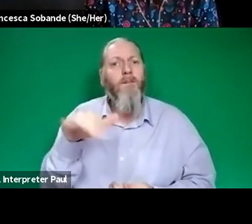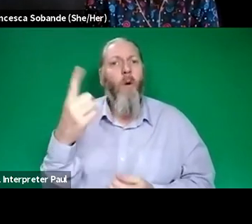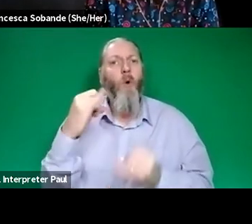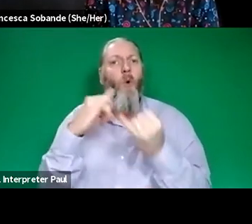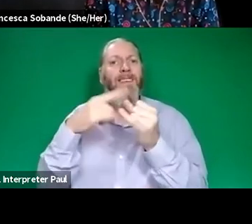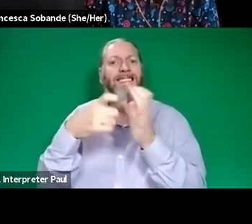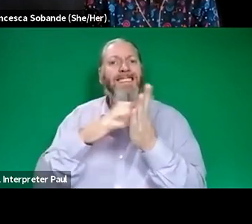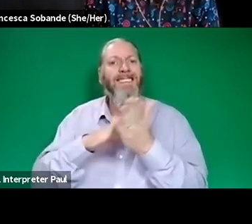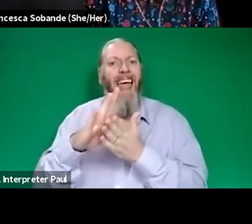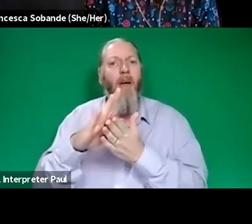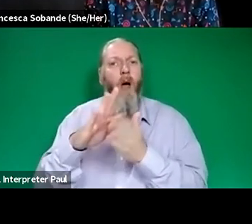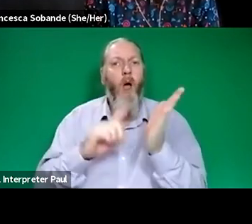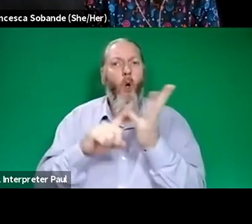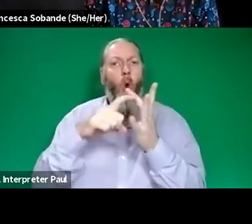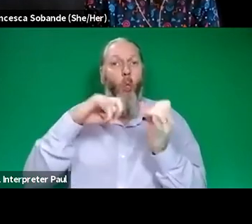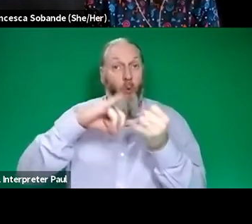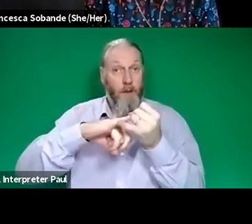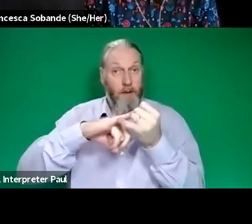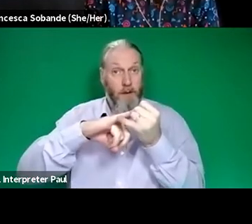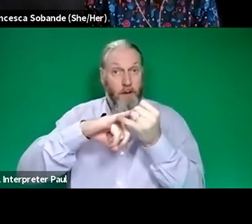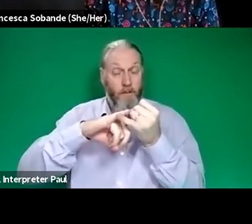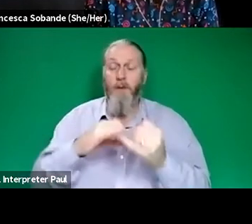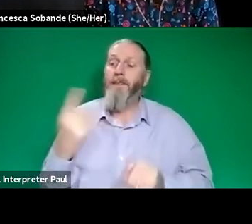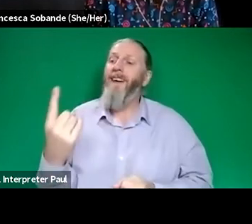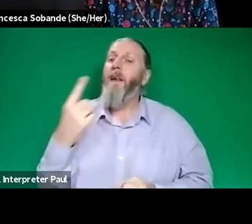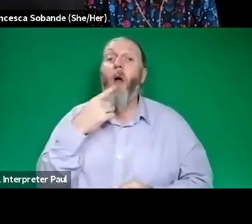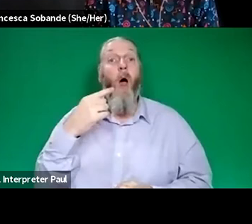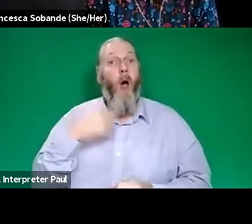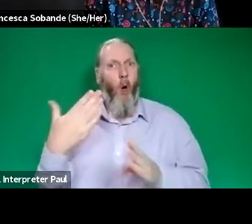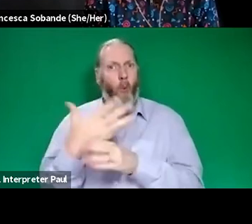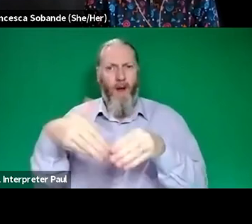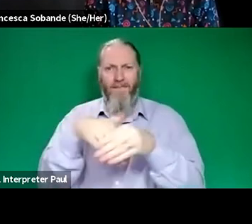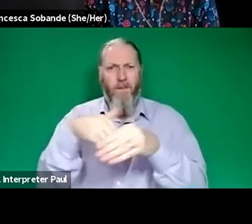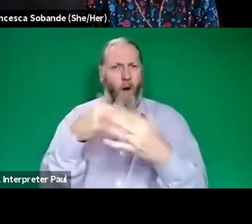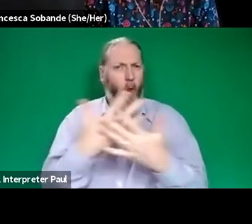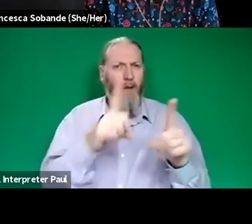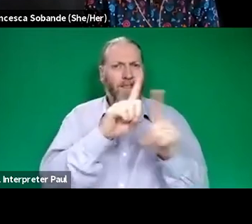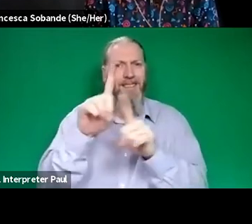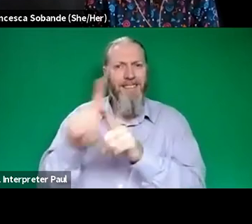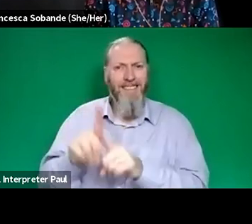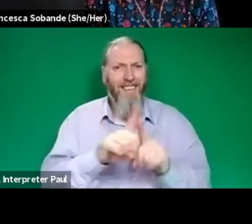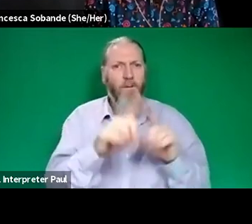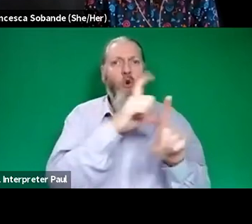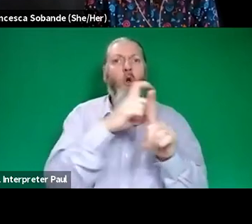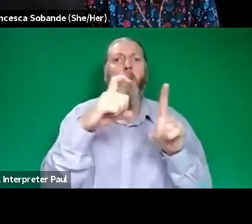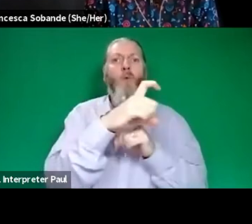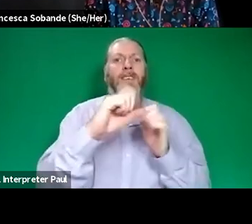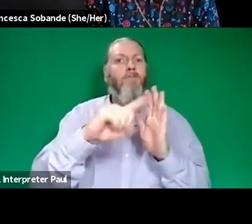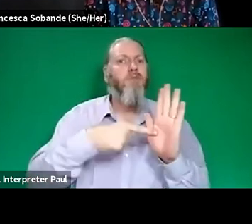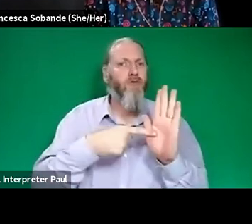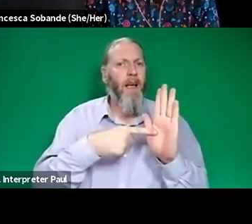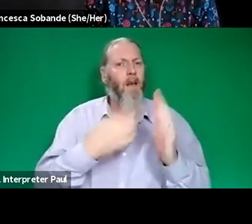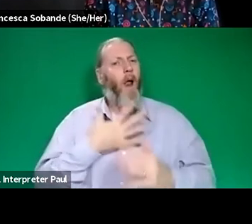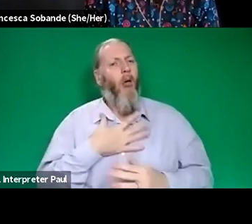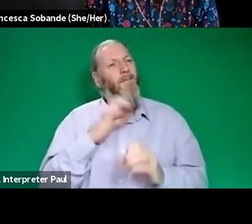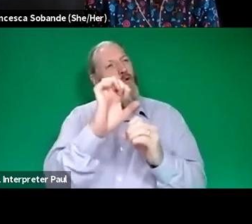says, I work on a number of community projects. I love these ideas of relational power. Do the panel have top